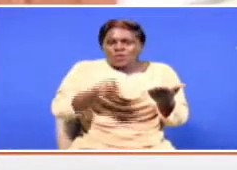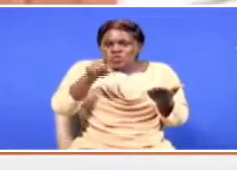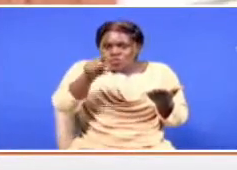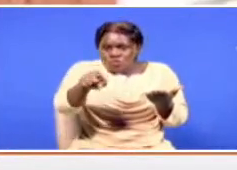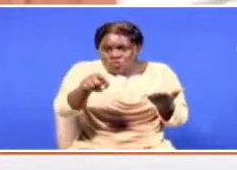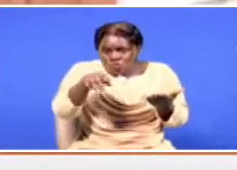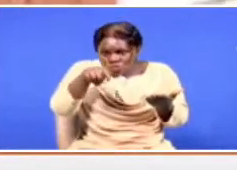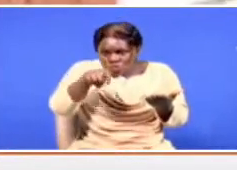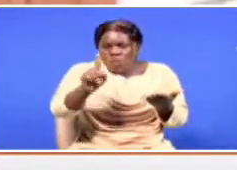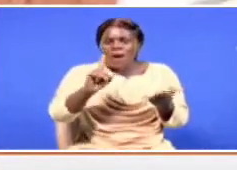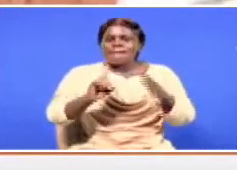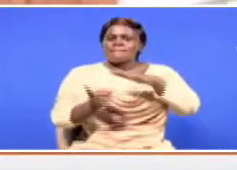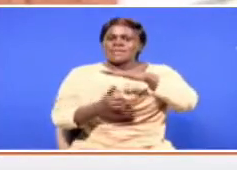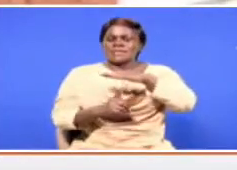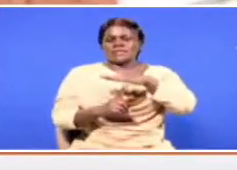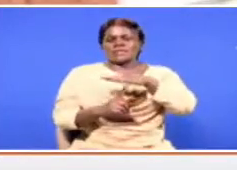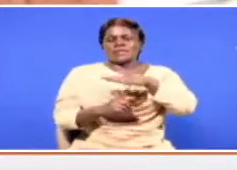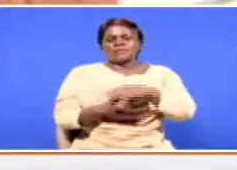you in your ministry,